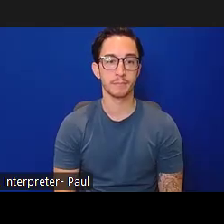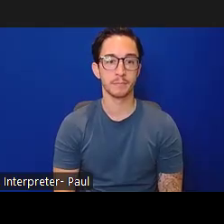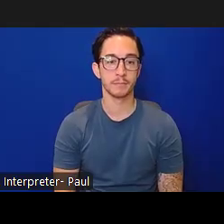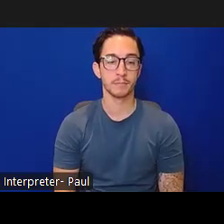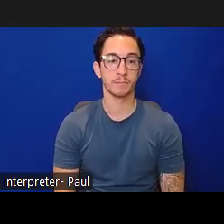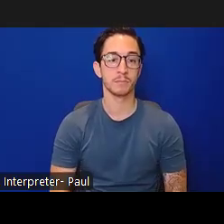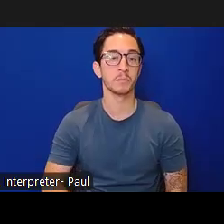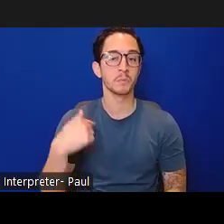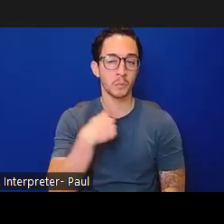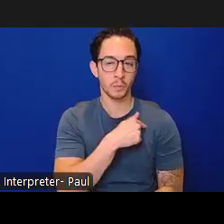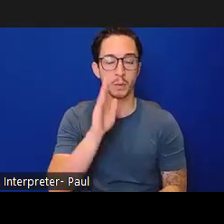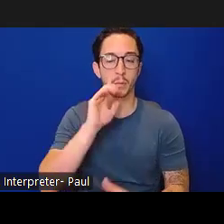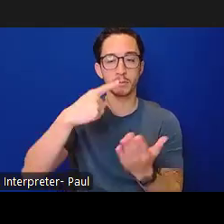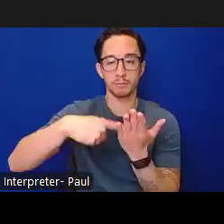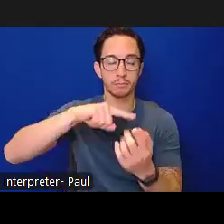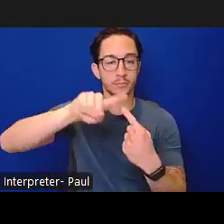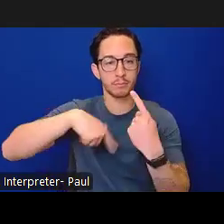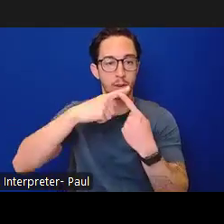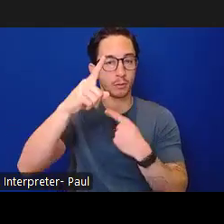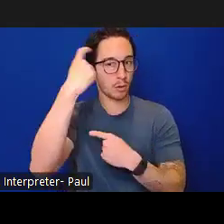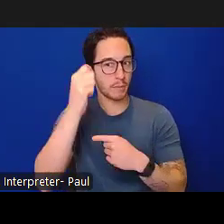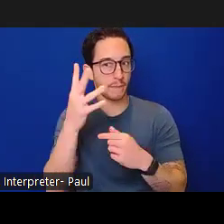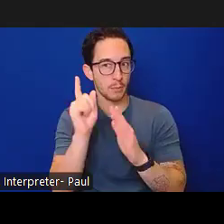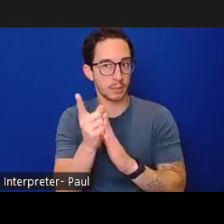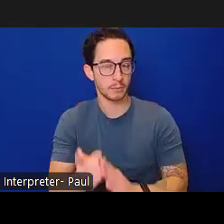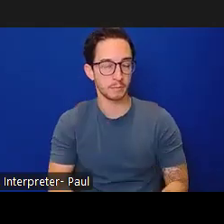And we'll talk a little bit about trauma in a few.